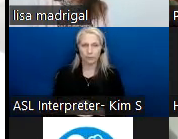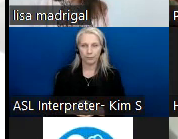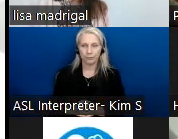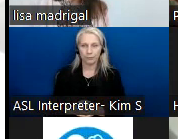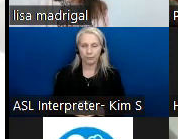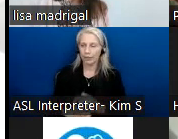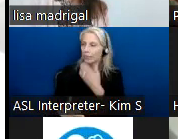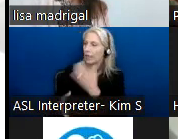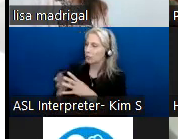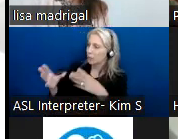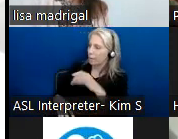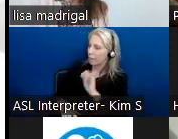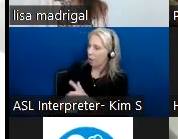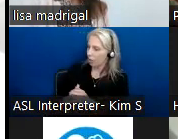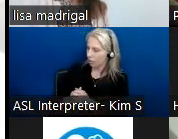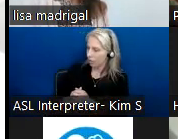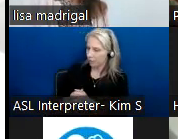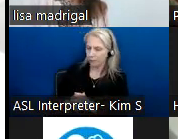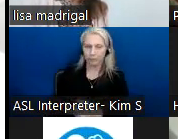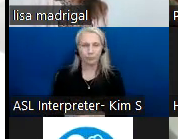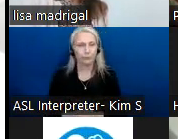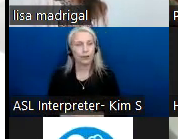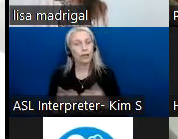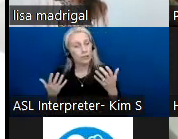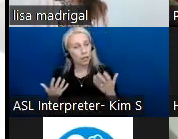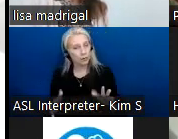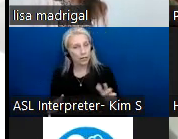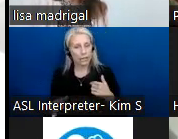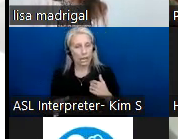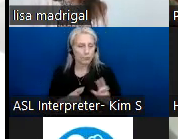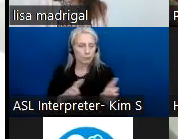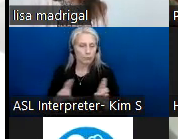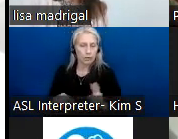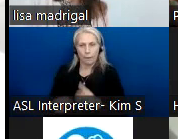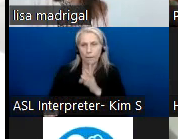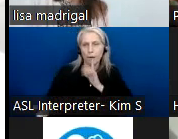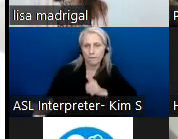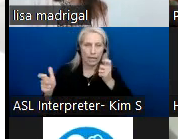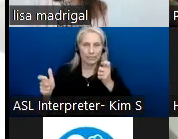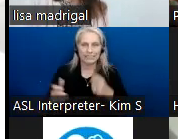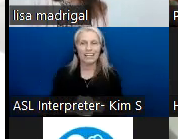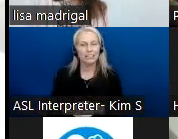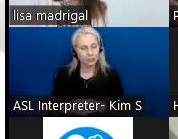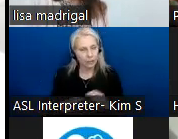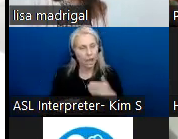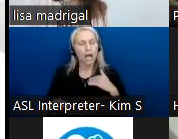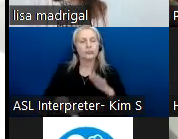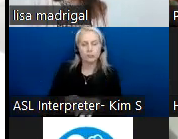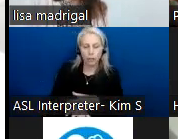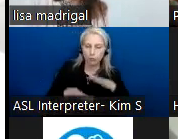Thanks so much, Paul. I was all prepared to talk quickly, so I'll slow my roll a little